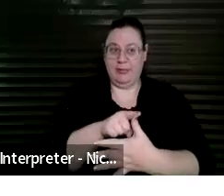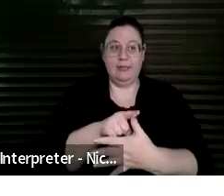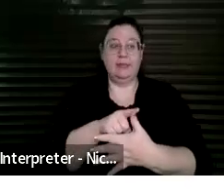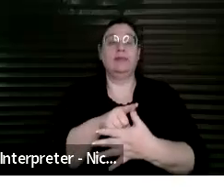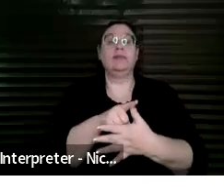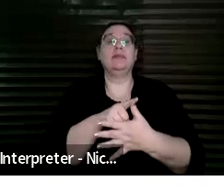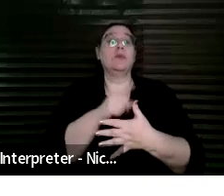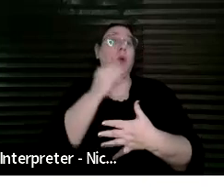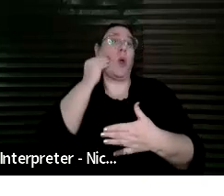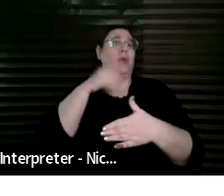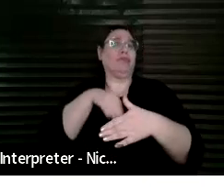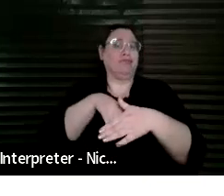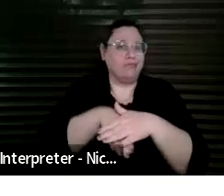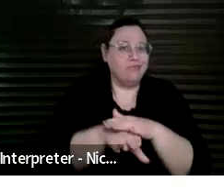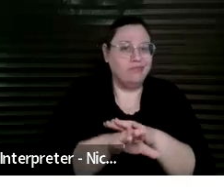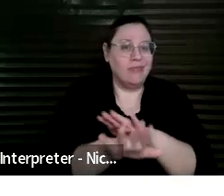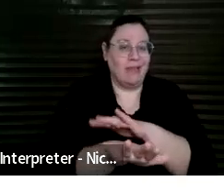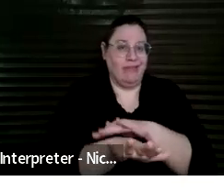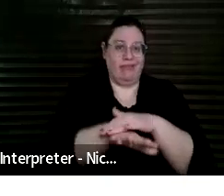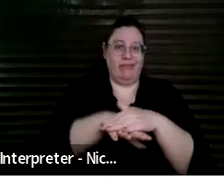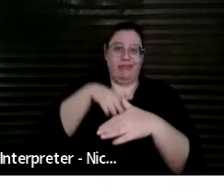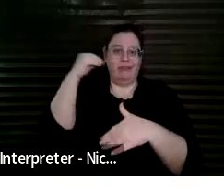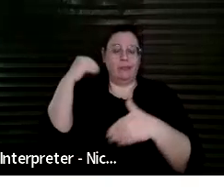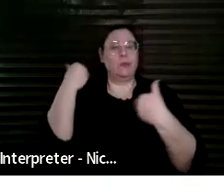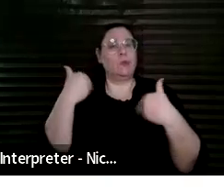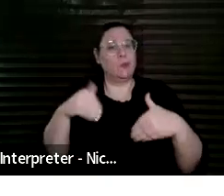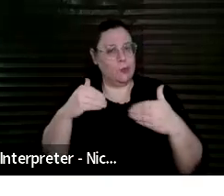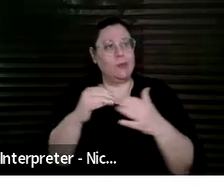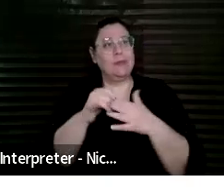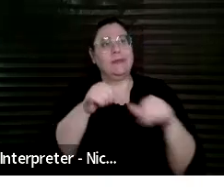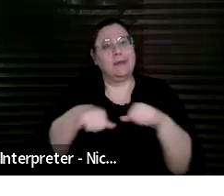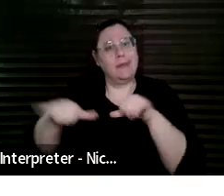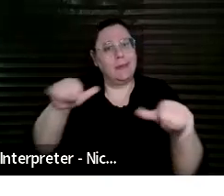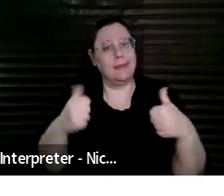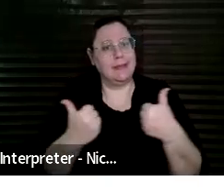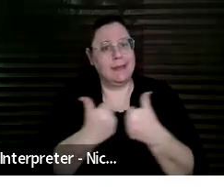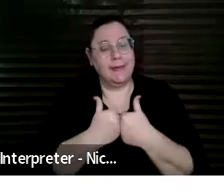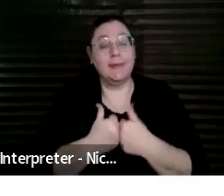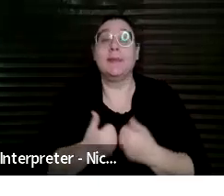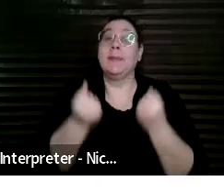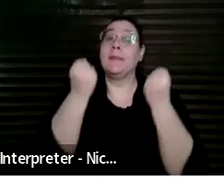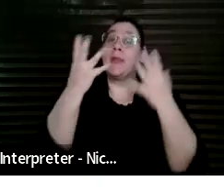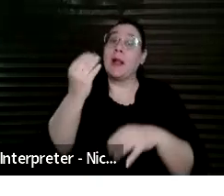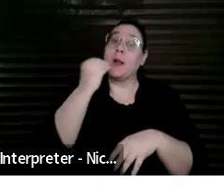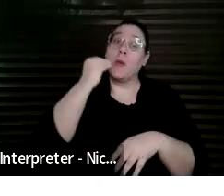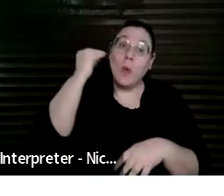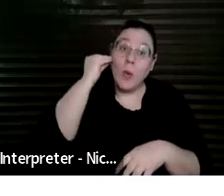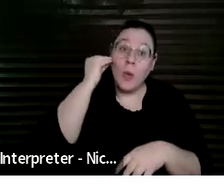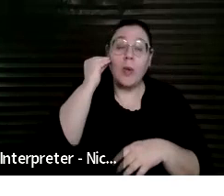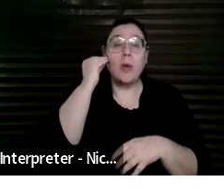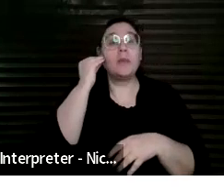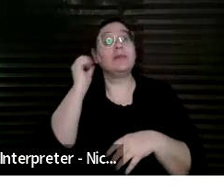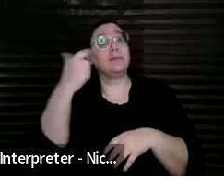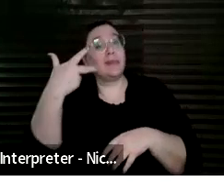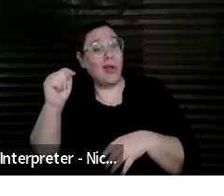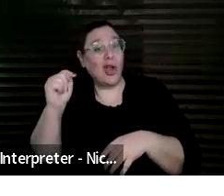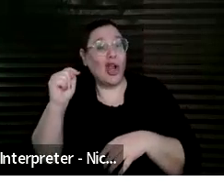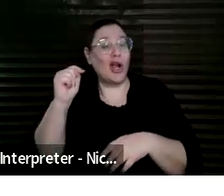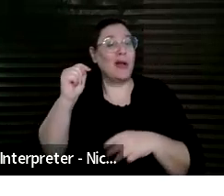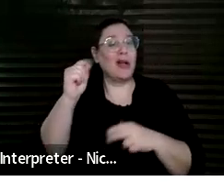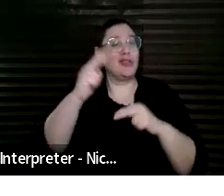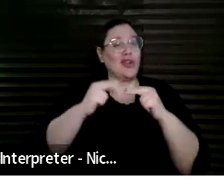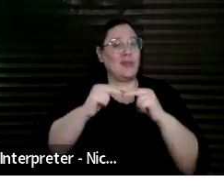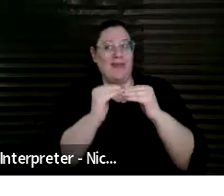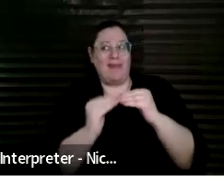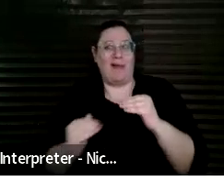can be a common challenge. Many homes and apartments are built above ground level and have steps leading